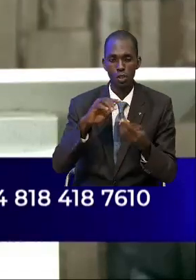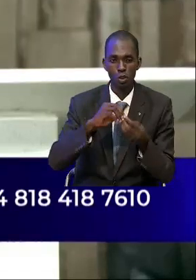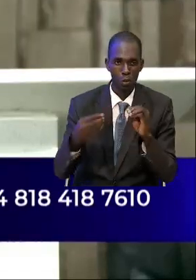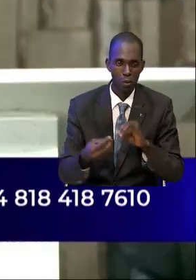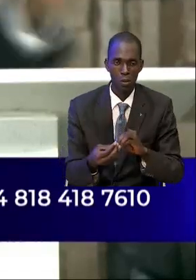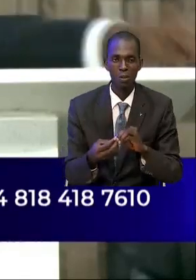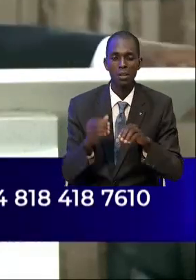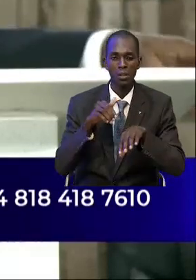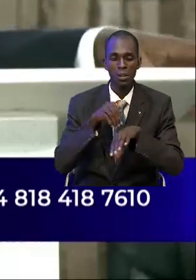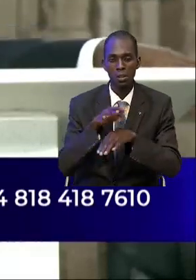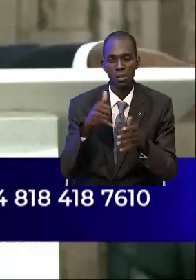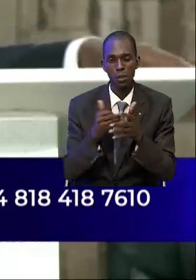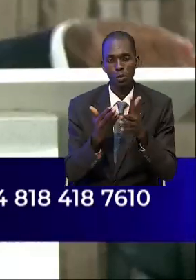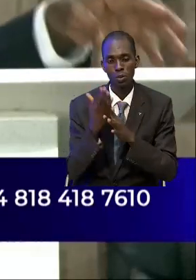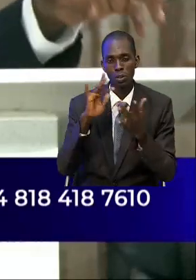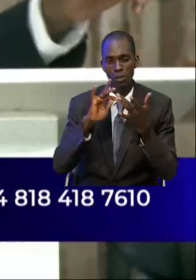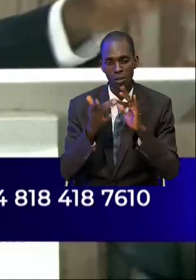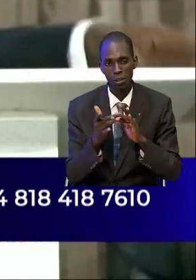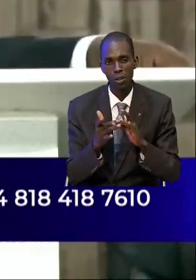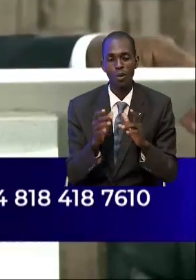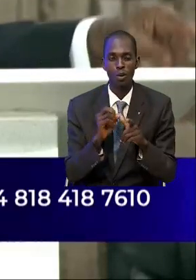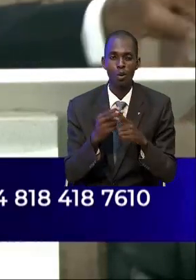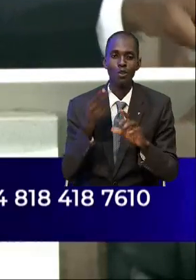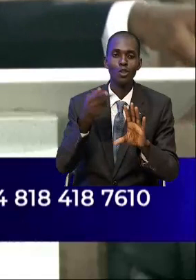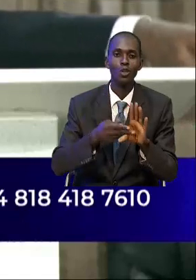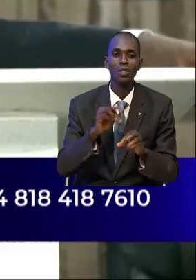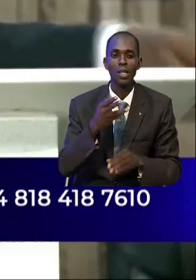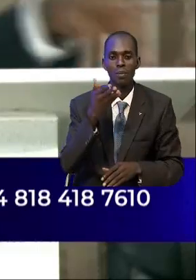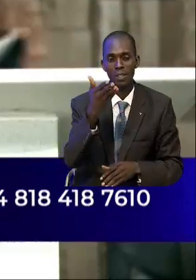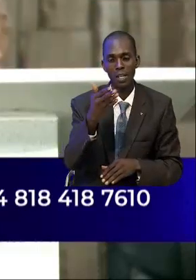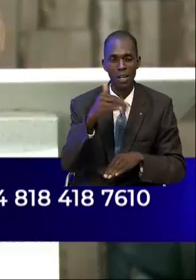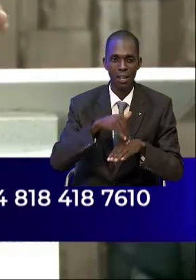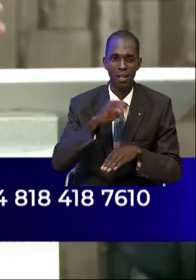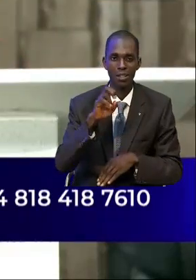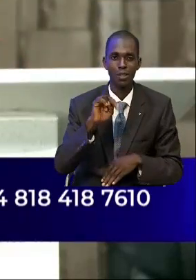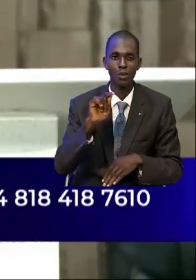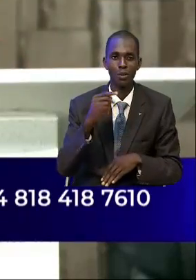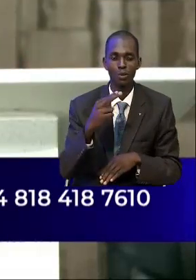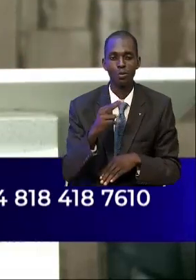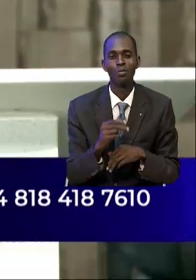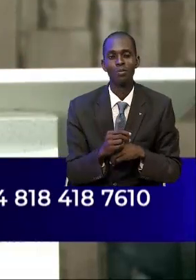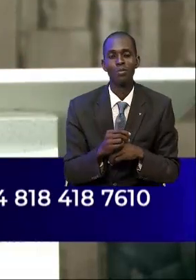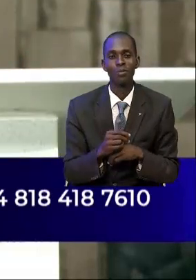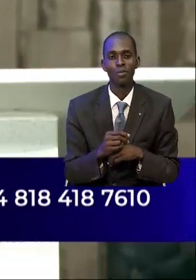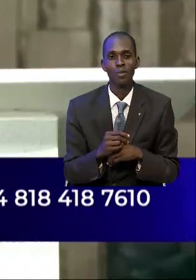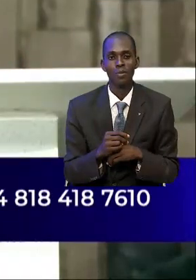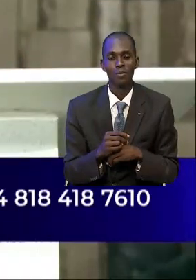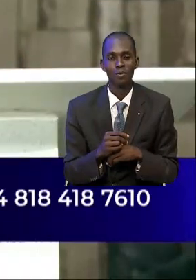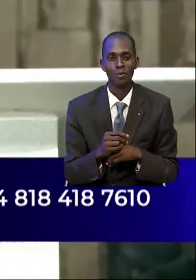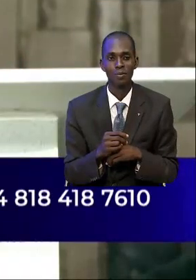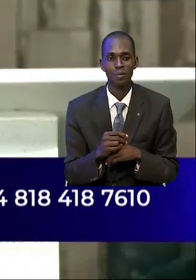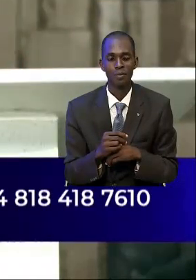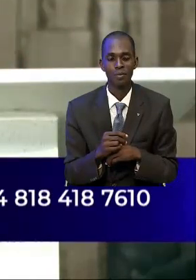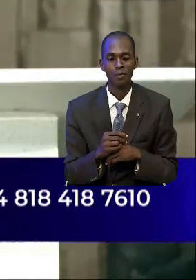but you can have your chance to give your own testimony. Join them. Now we take the next testifier,